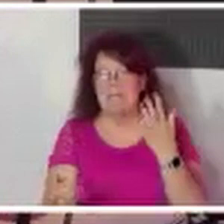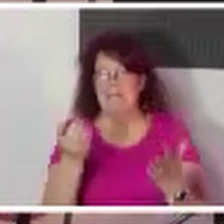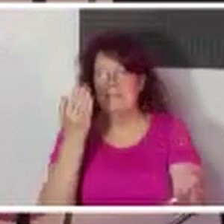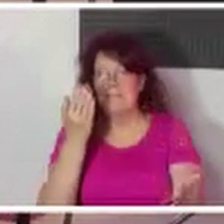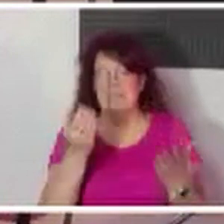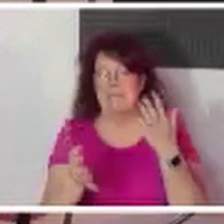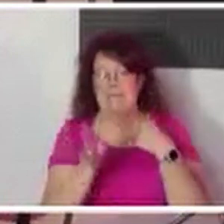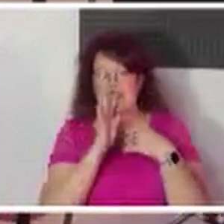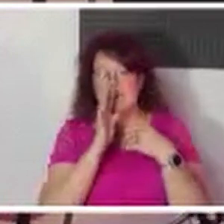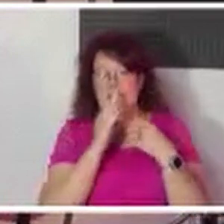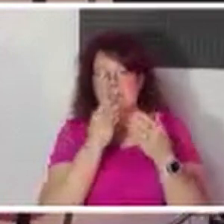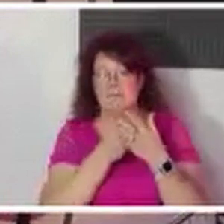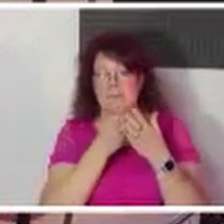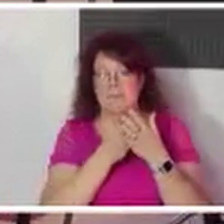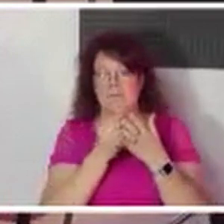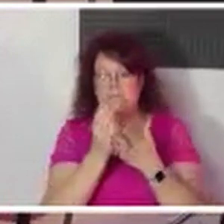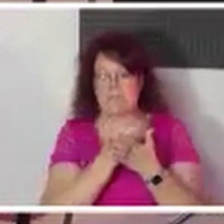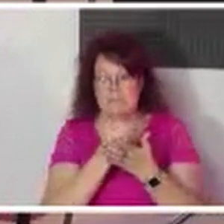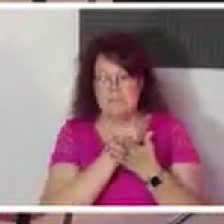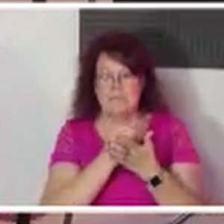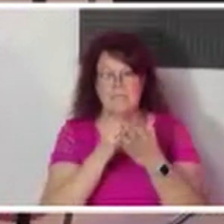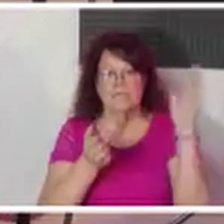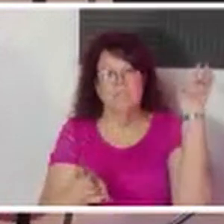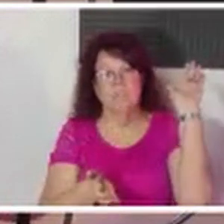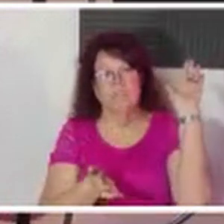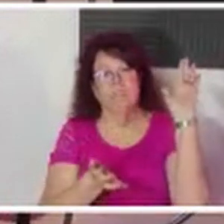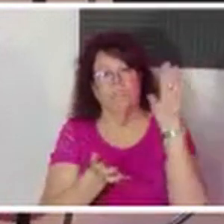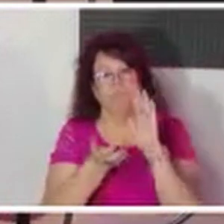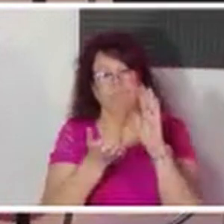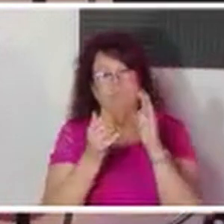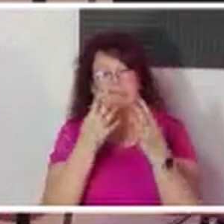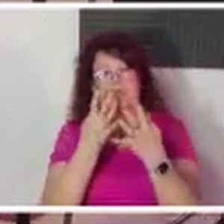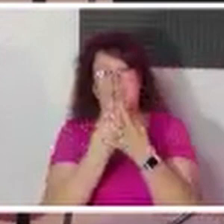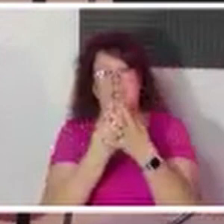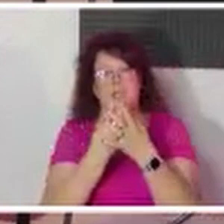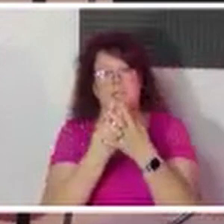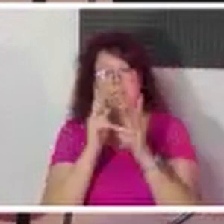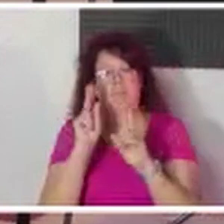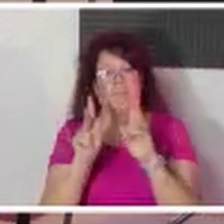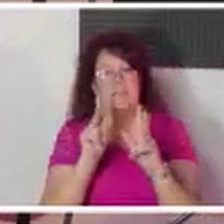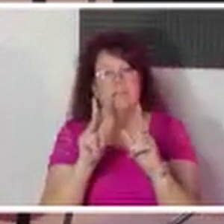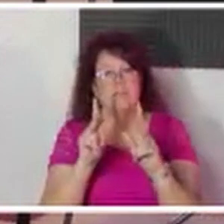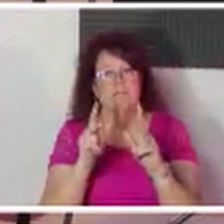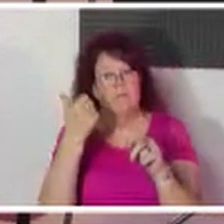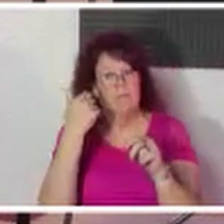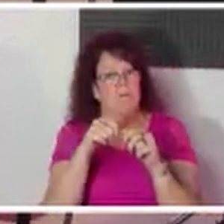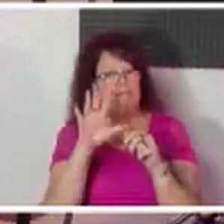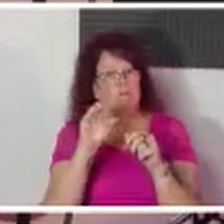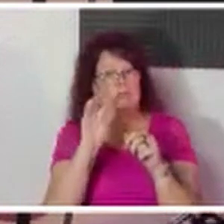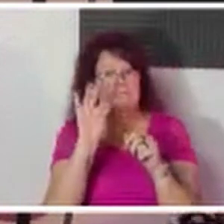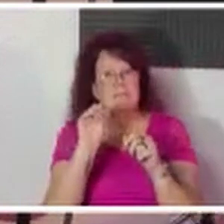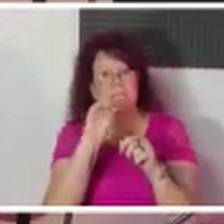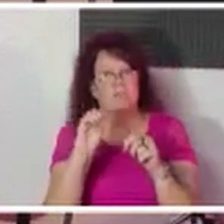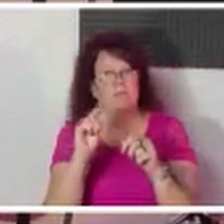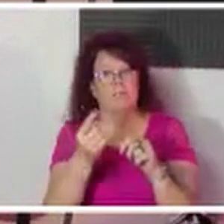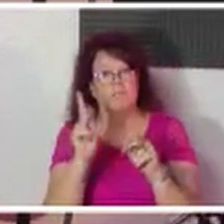a monetary incentive to reducing that jail population, which again, if you recall, 50 to 90% of any given jail is just